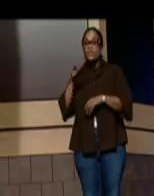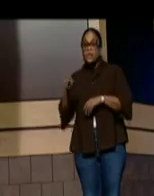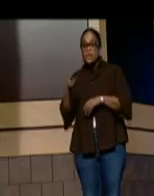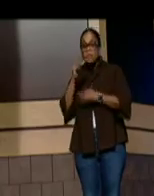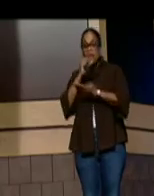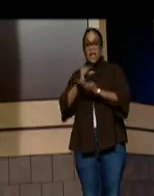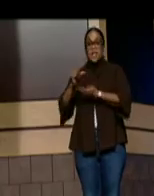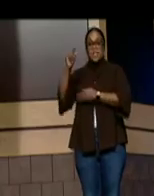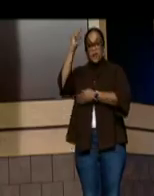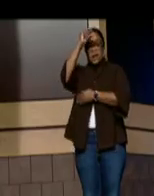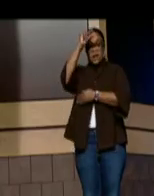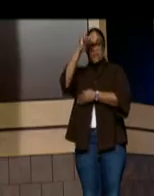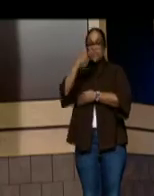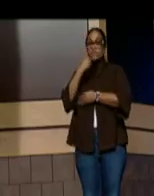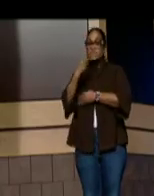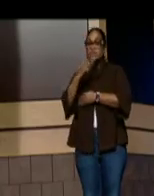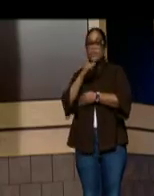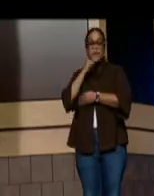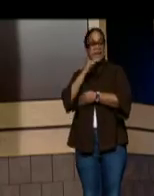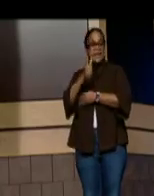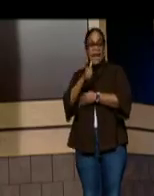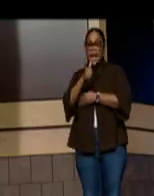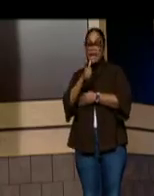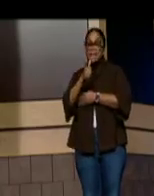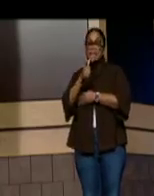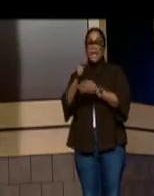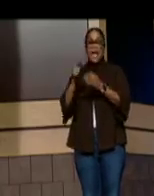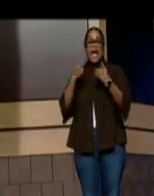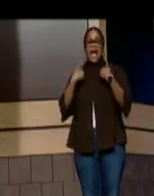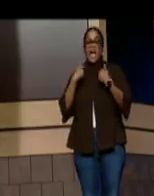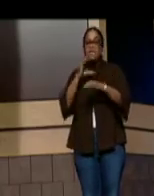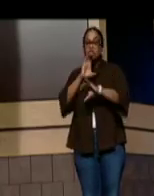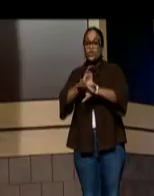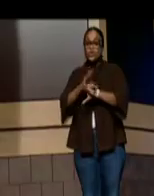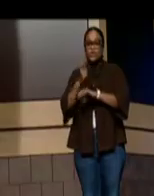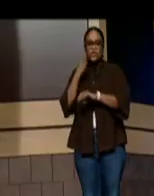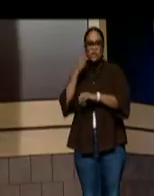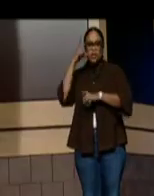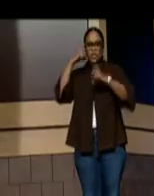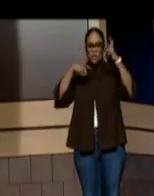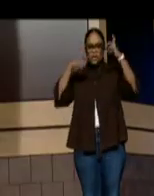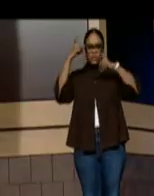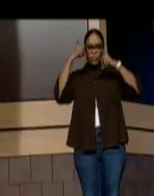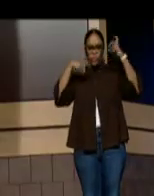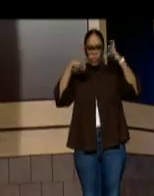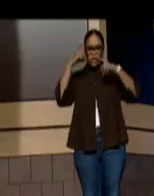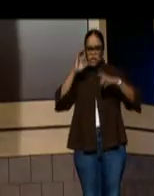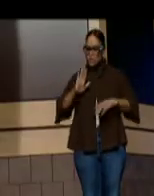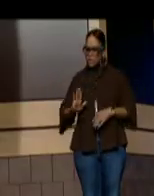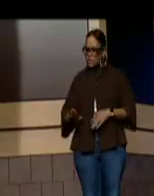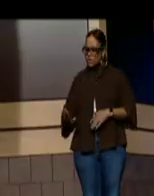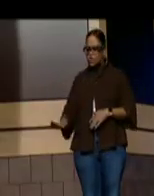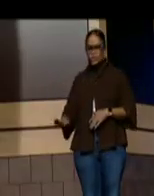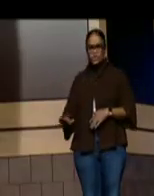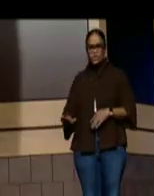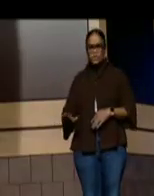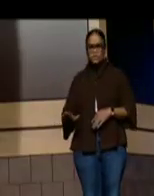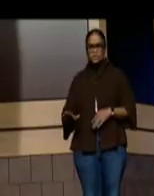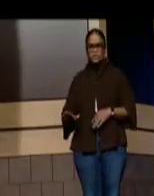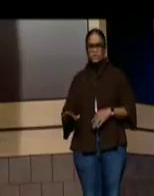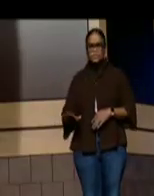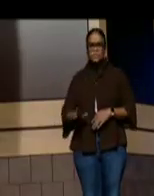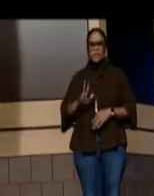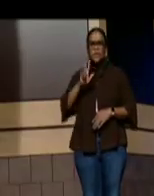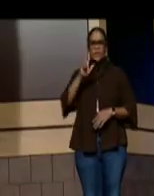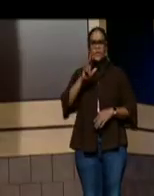said, we cannot convene. Well, you saw all of the expressions of the children. We're working 3 months